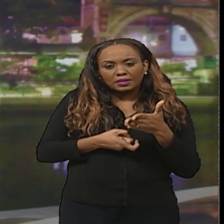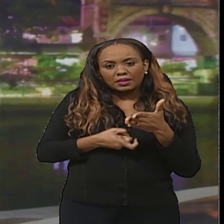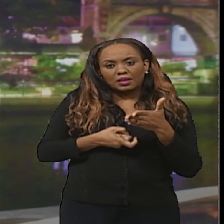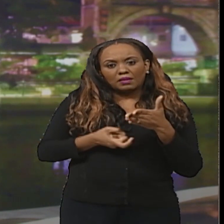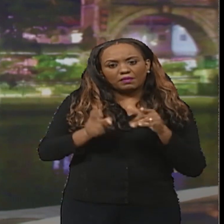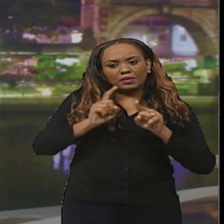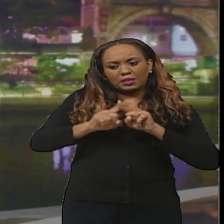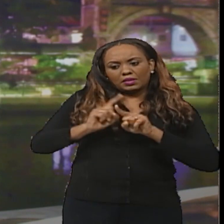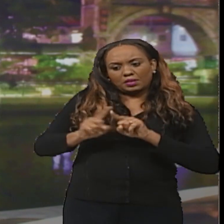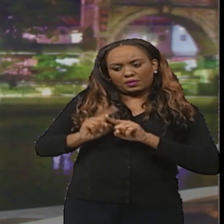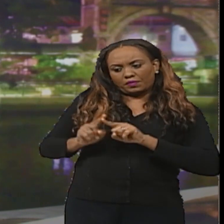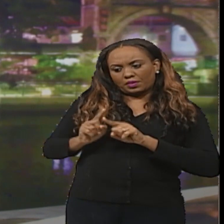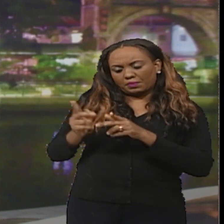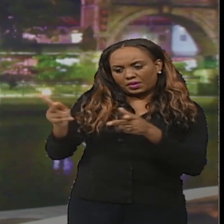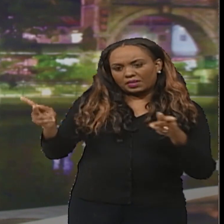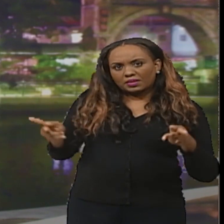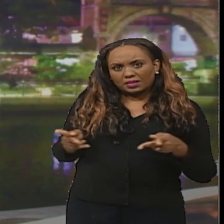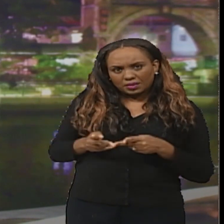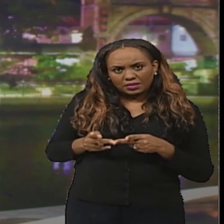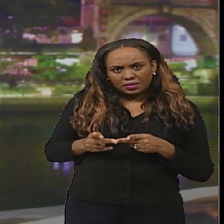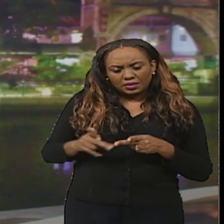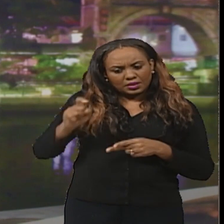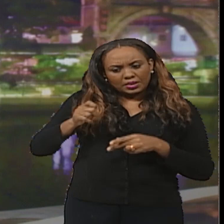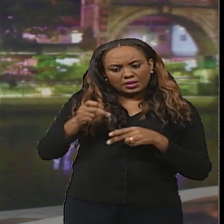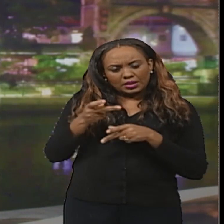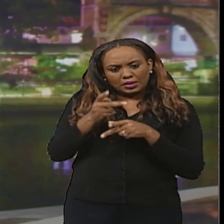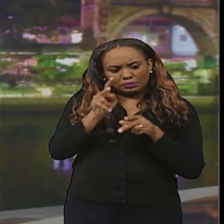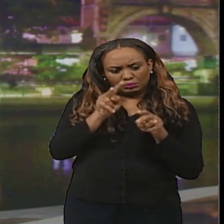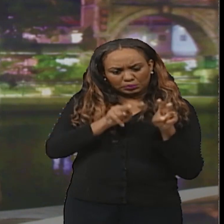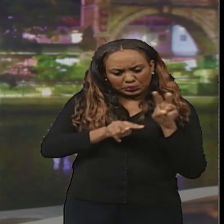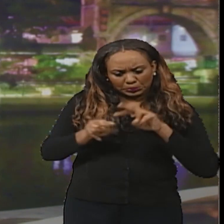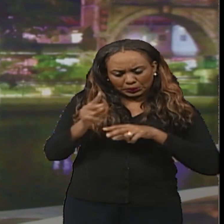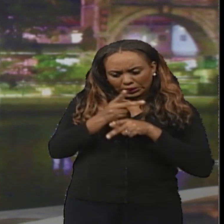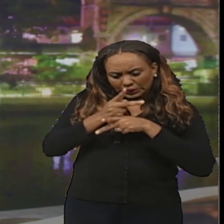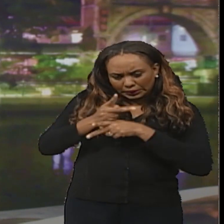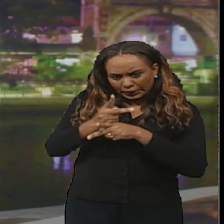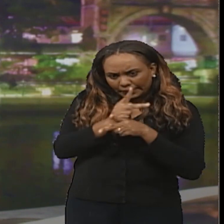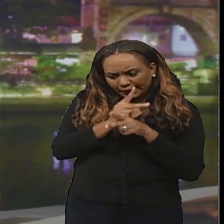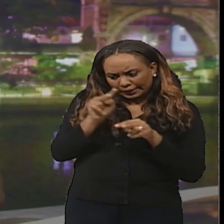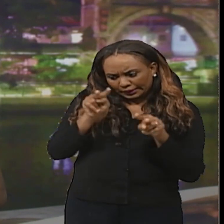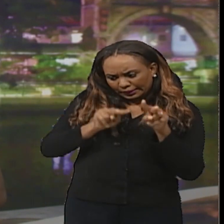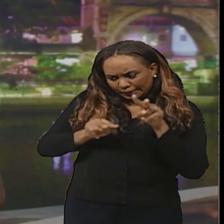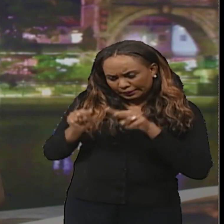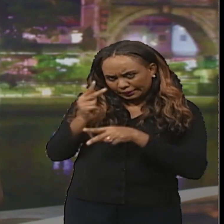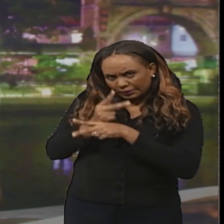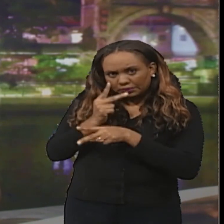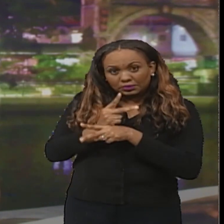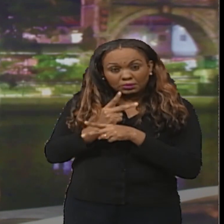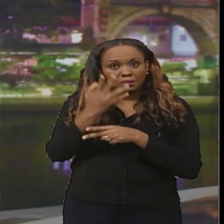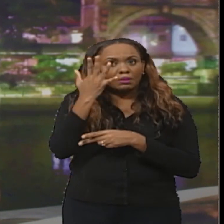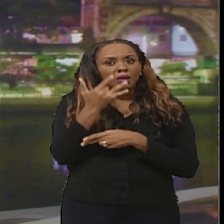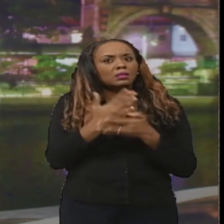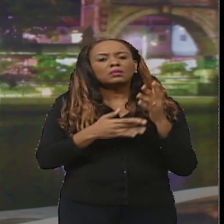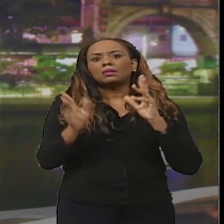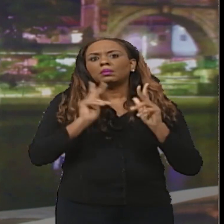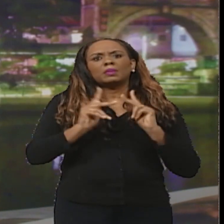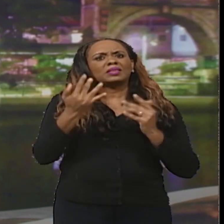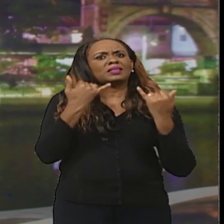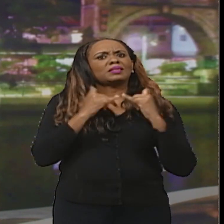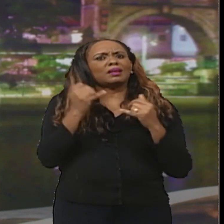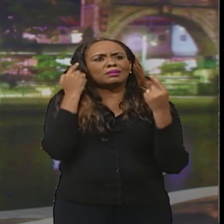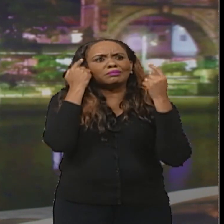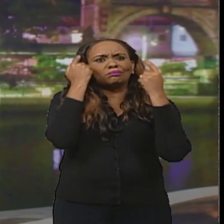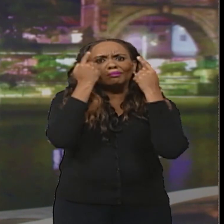monitored following the removal of the National Social Responsibility Levy. Recently, there has been some level of concern from Barbadians